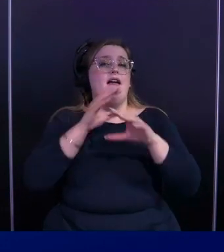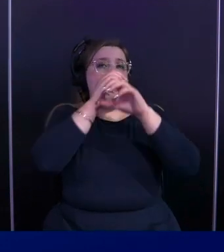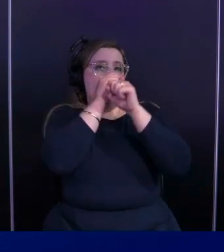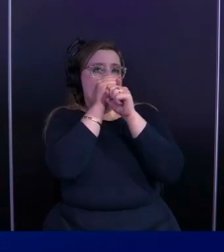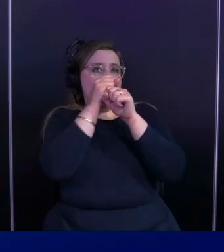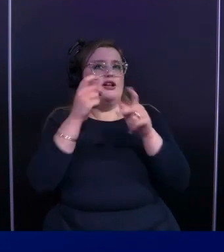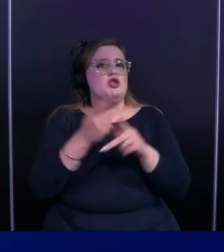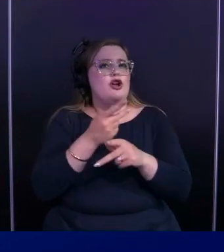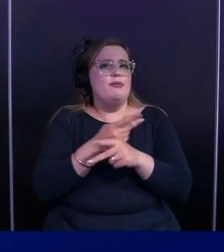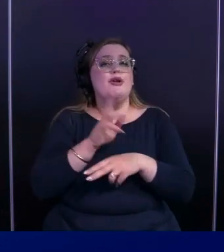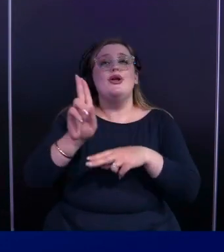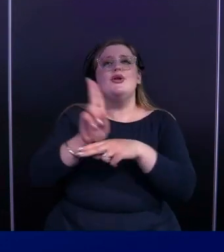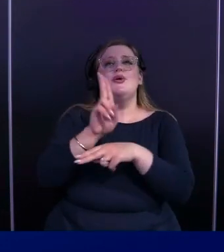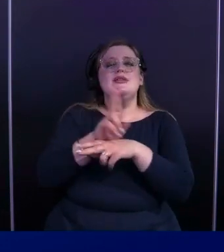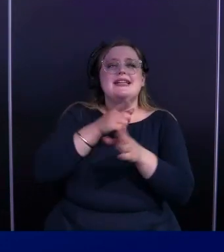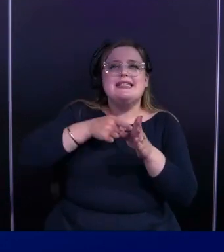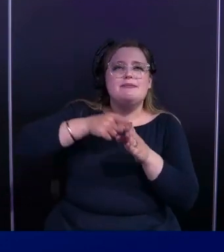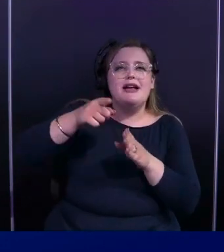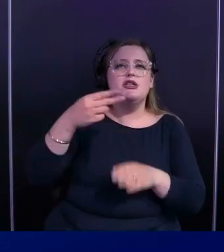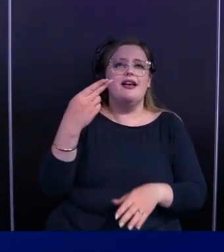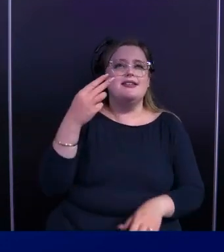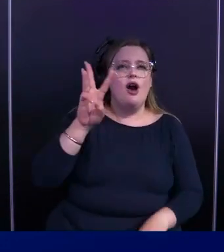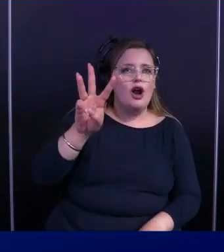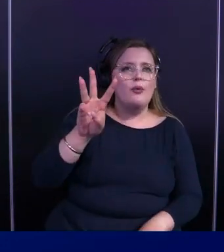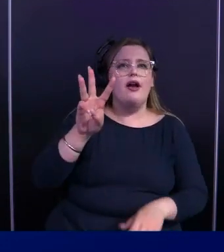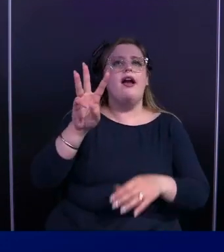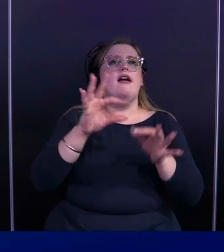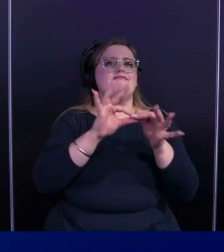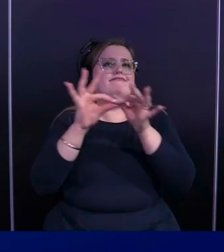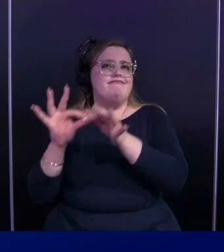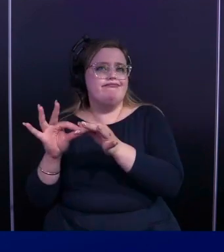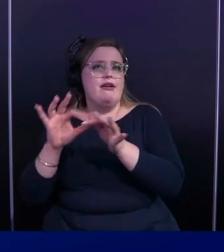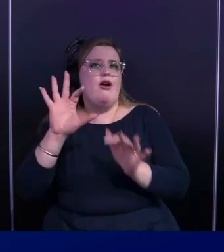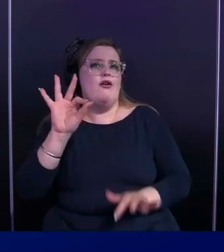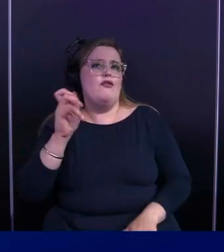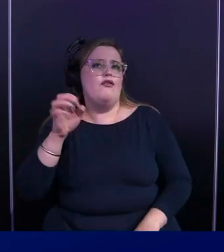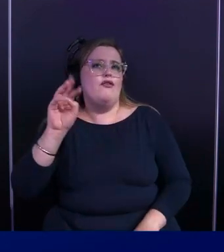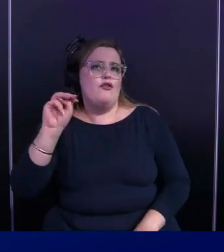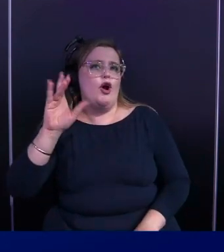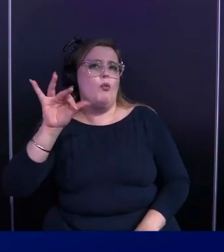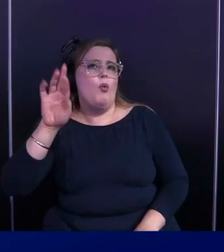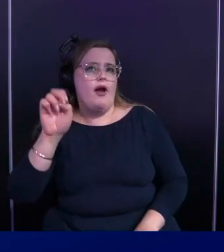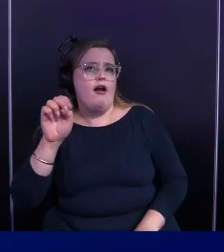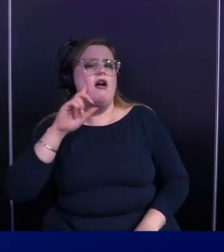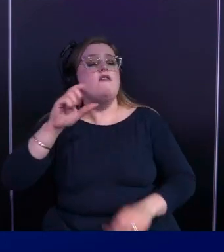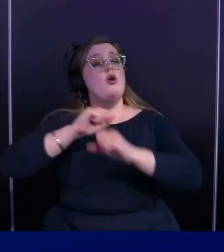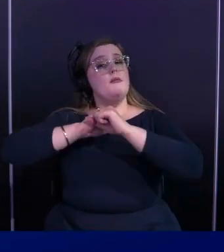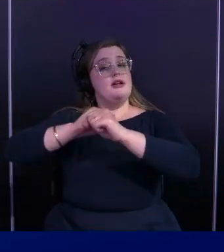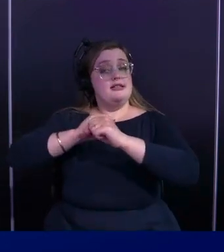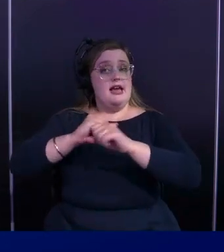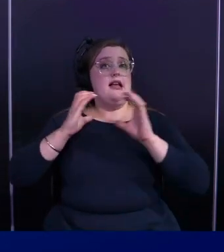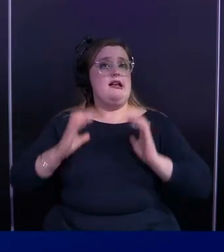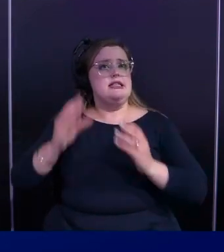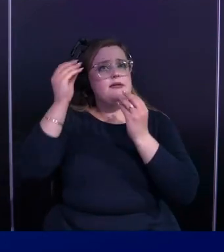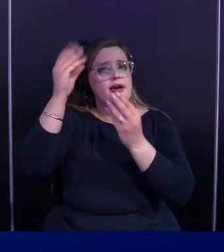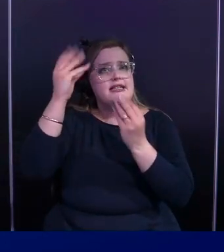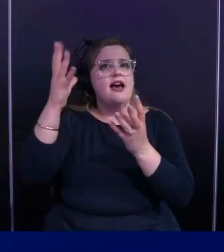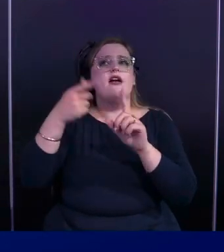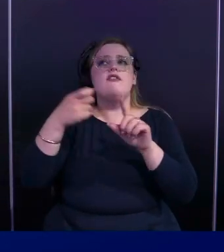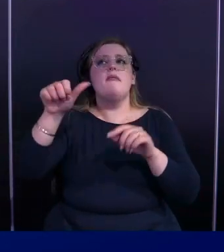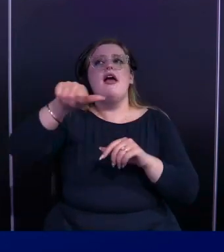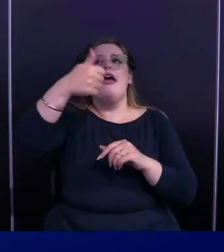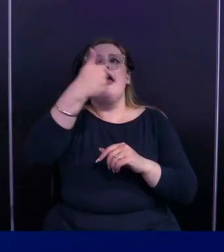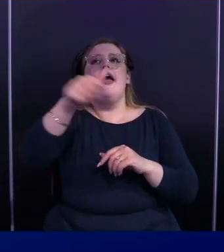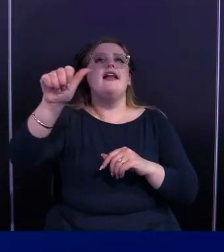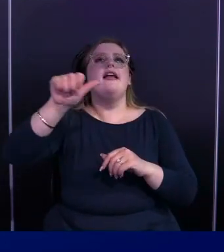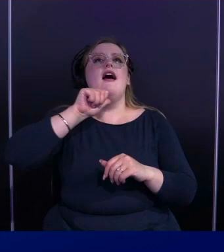the use of specialized hardware and associated firmware to protect customer data while it's in use from any unauthorized access. So the key